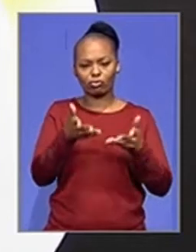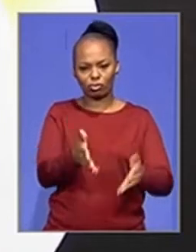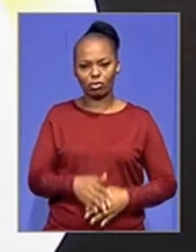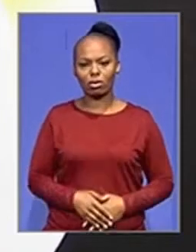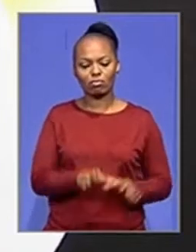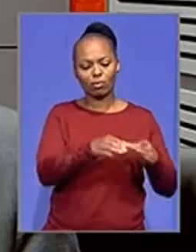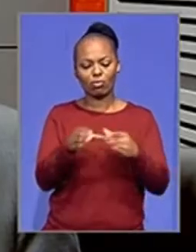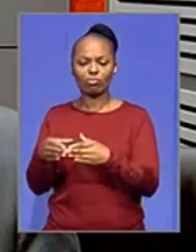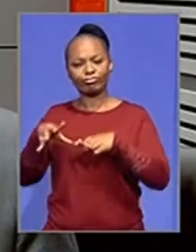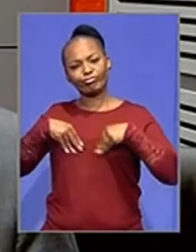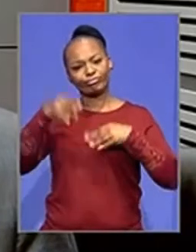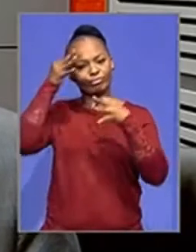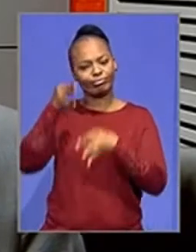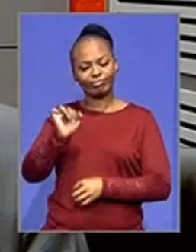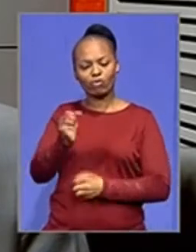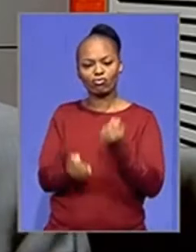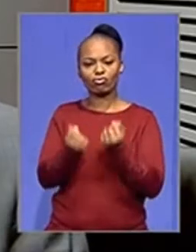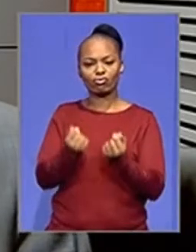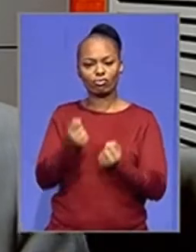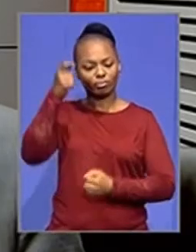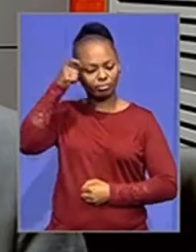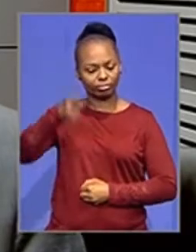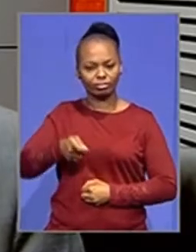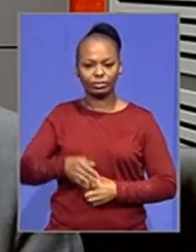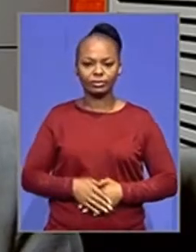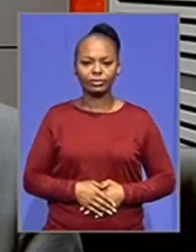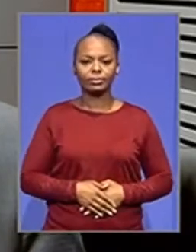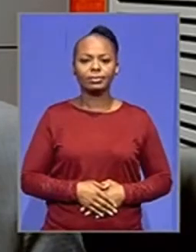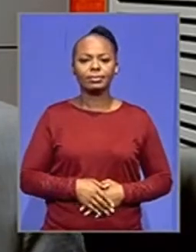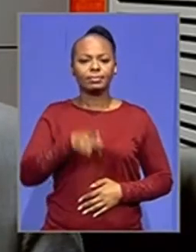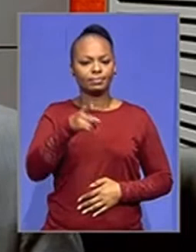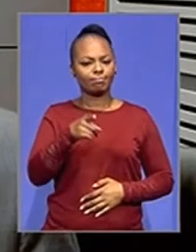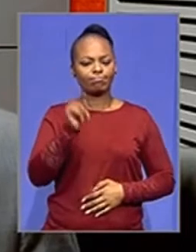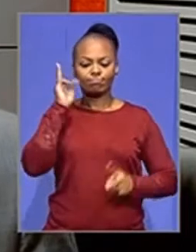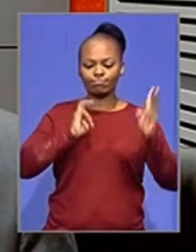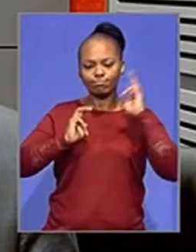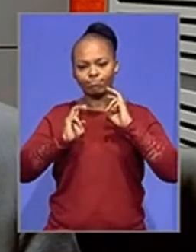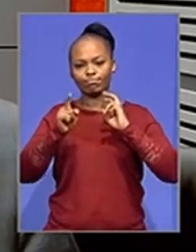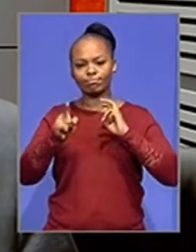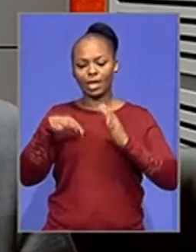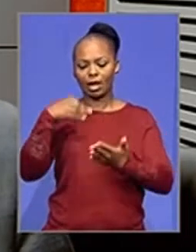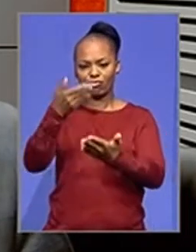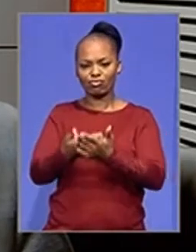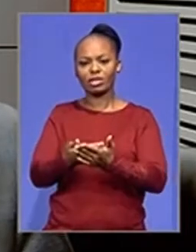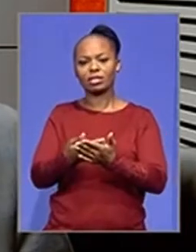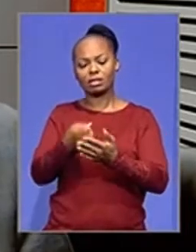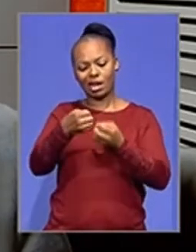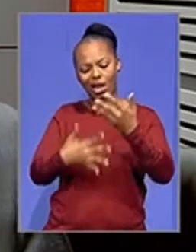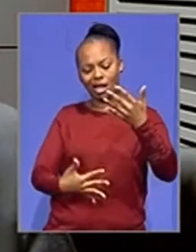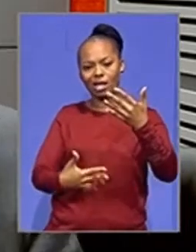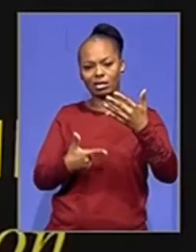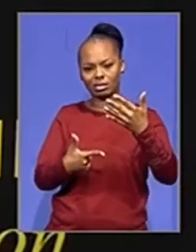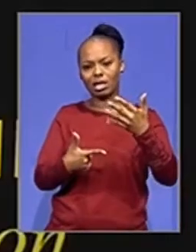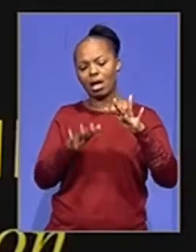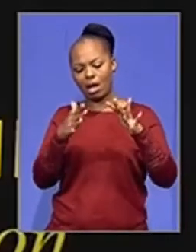amohetse sephetho. We are ready to move forward to listen to the main issue in the application, which will be deeper into the